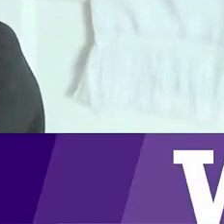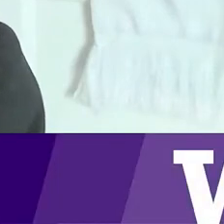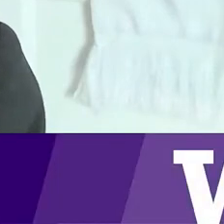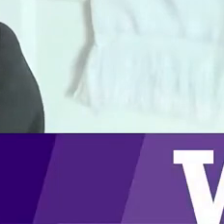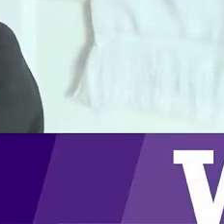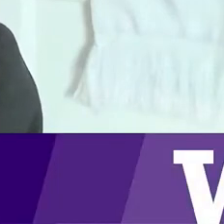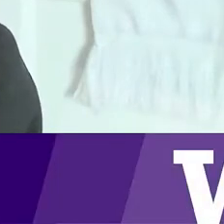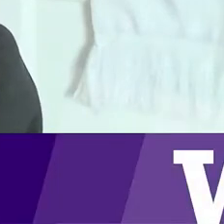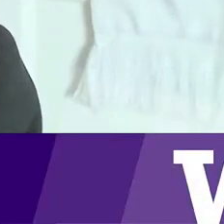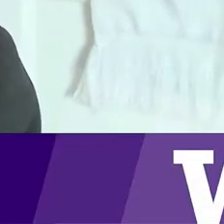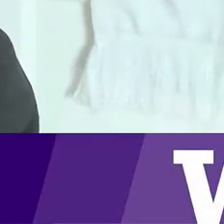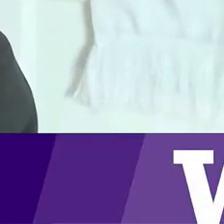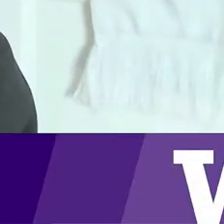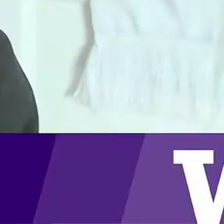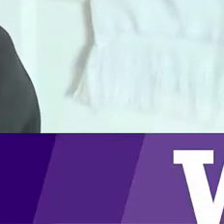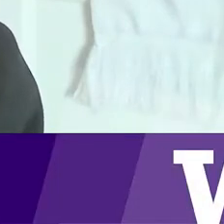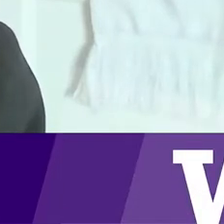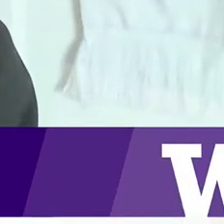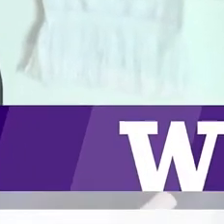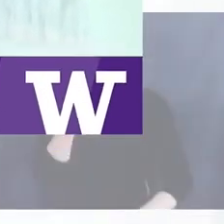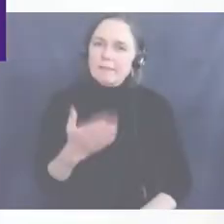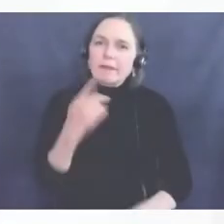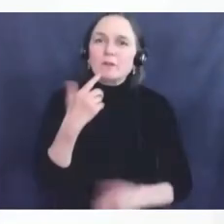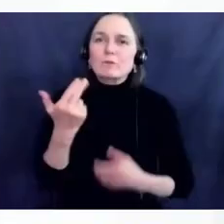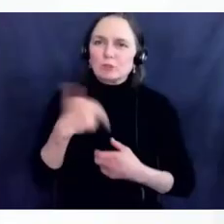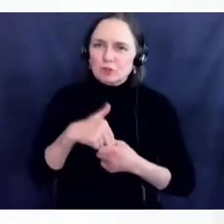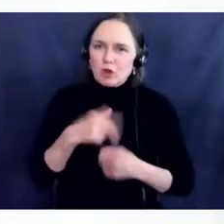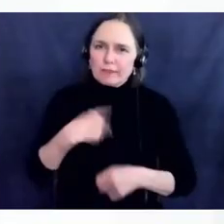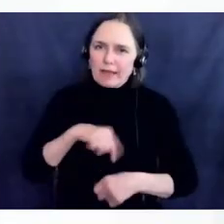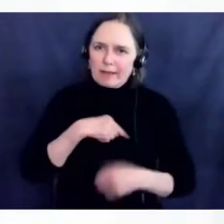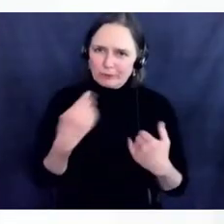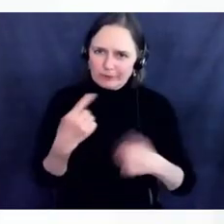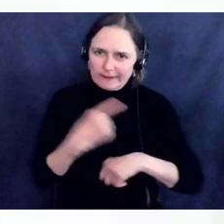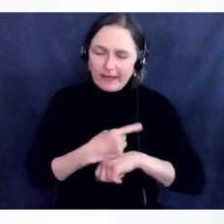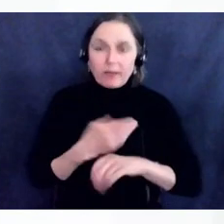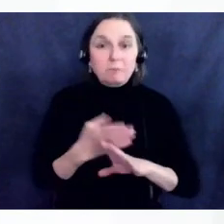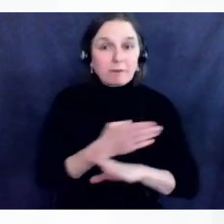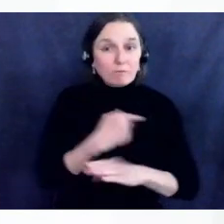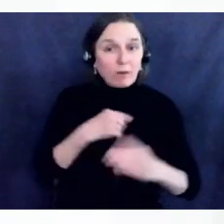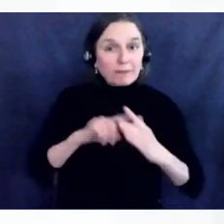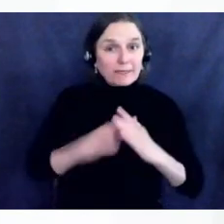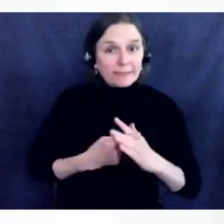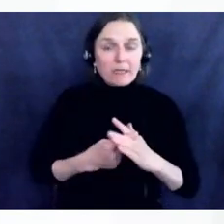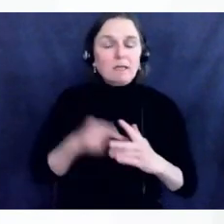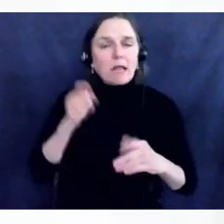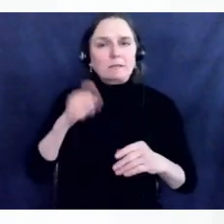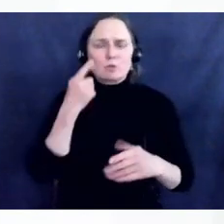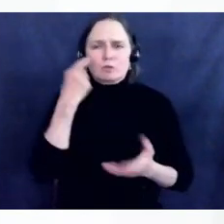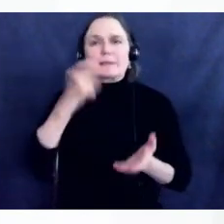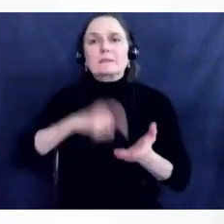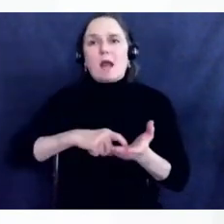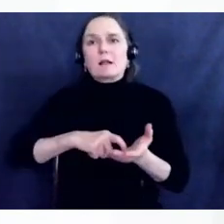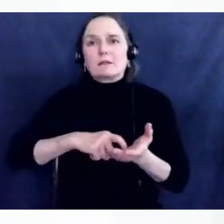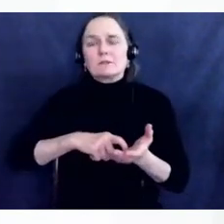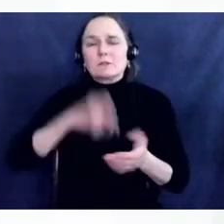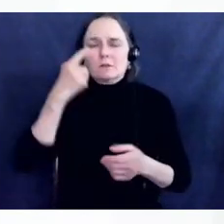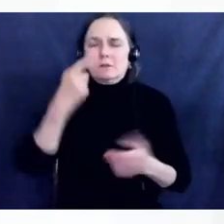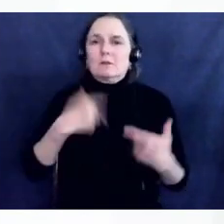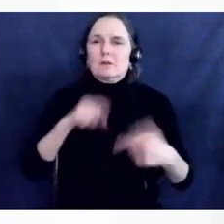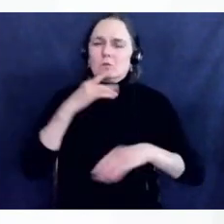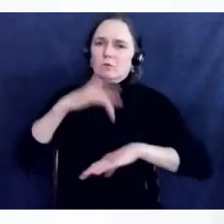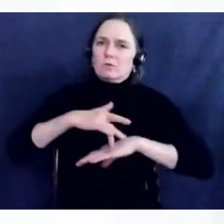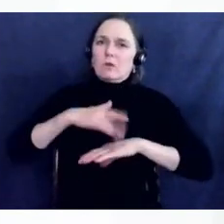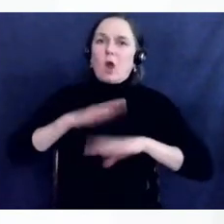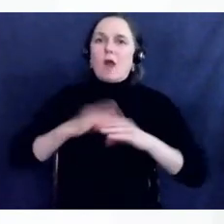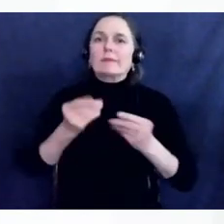Welcome, and thank you for joining us today. Before I begin, though, I need to acknowledge that we are on the land of the Coast